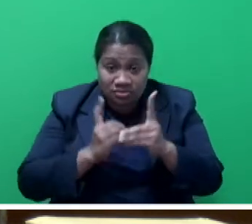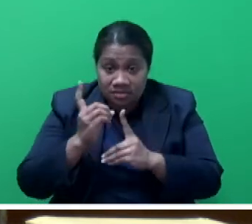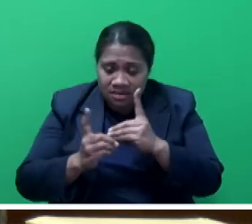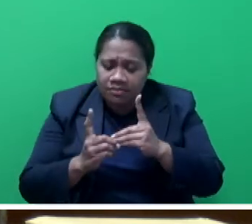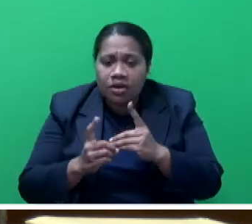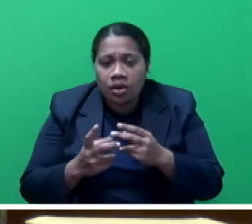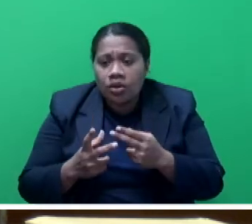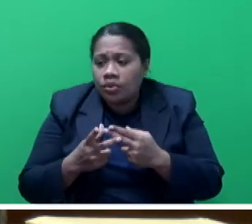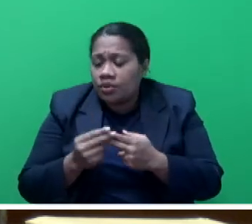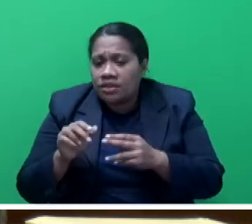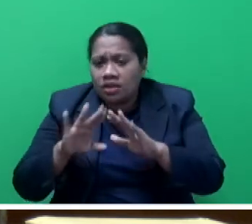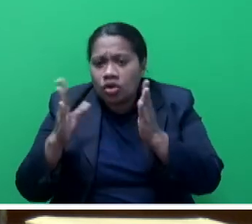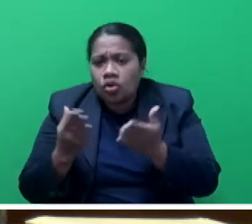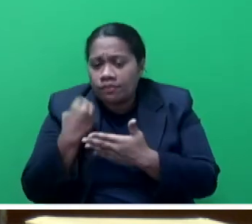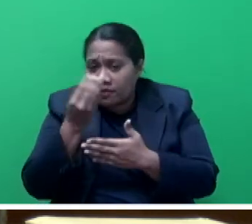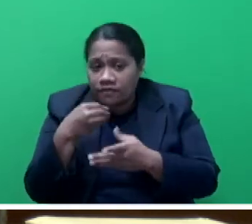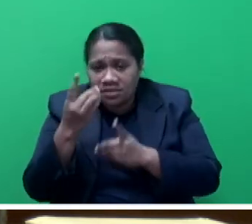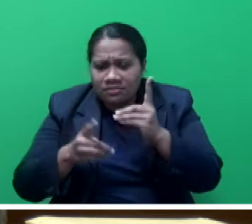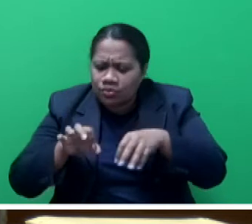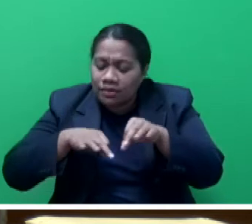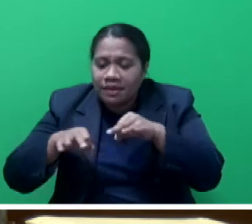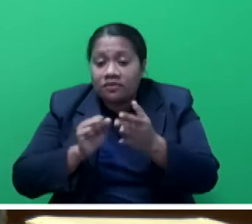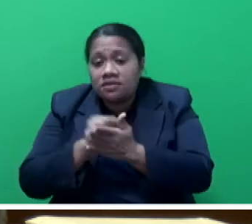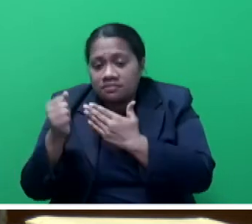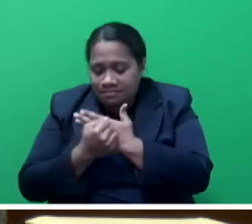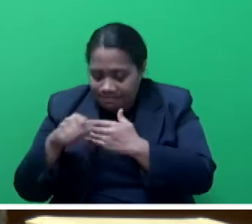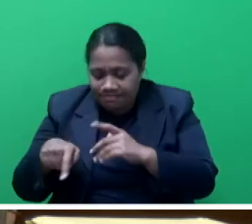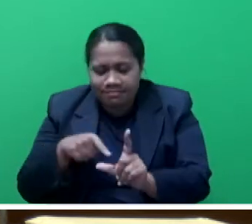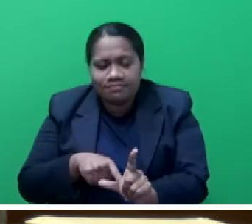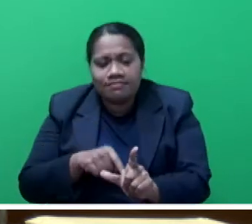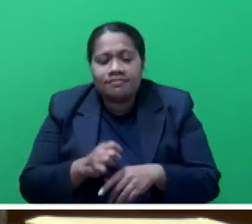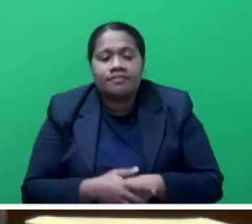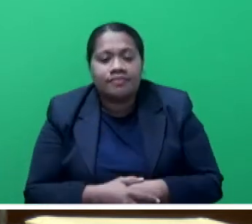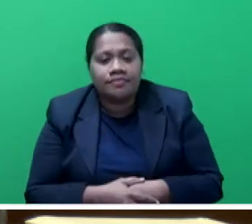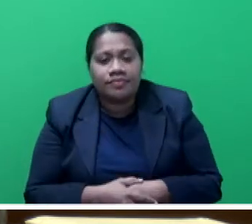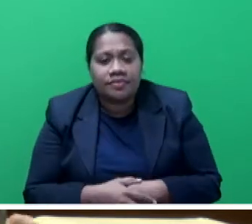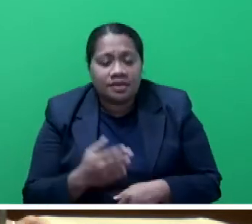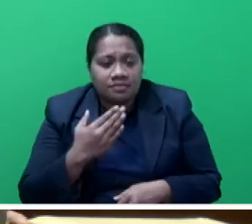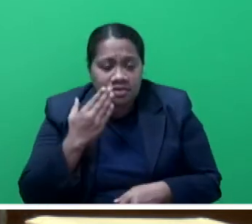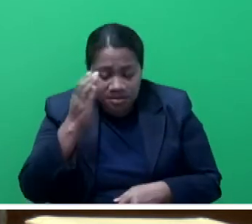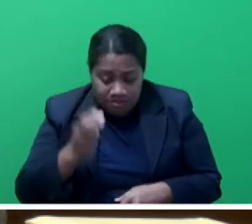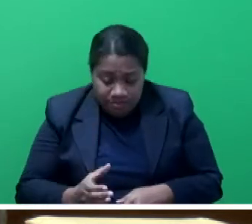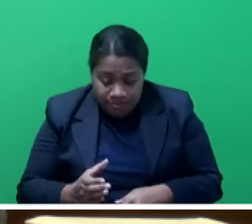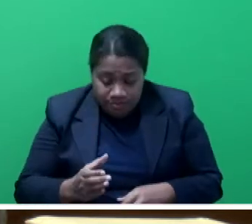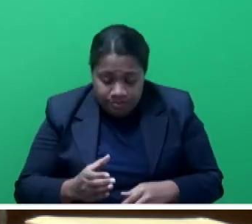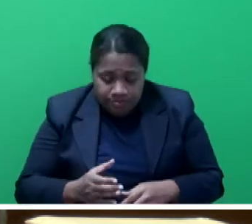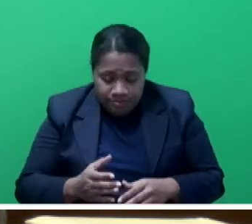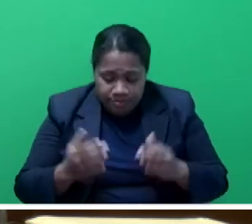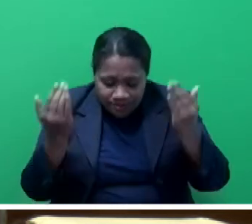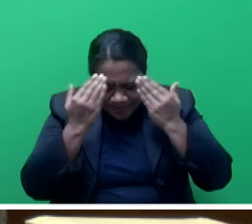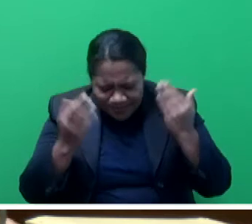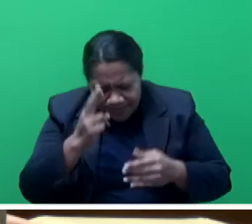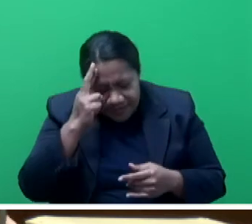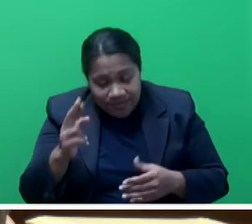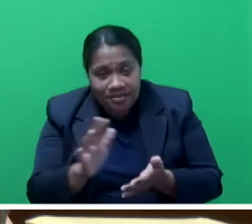Global Food Summit, which is planned for September this year. Mr. Speaker, I'm also quite pleased and happy to announce that